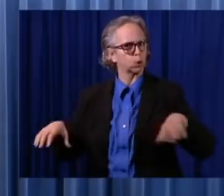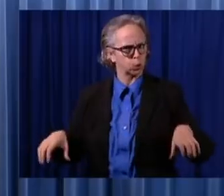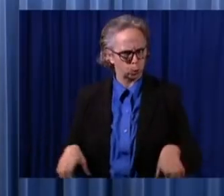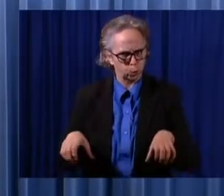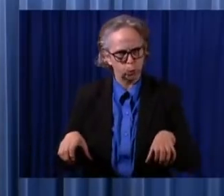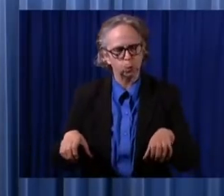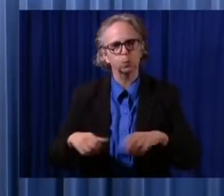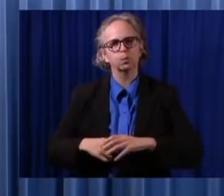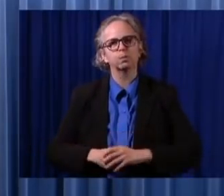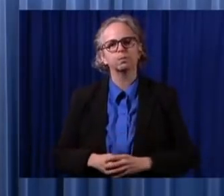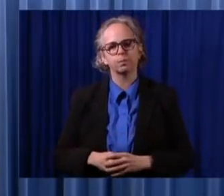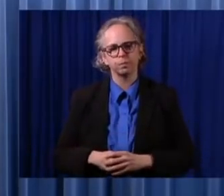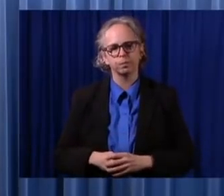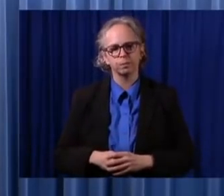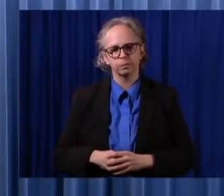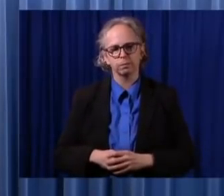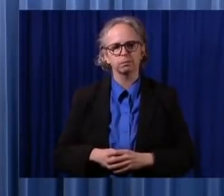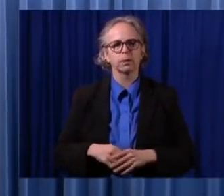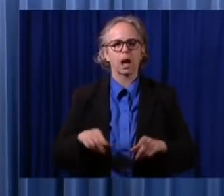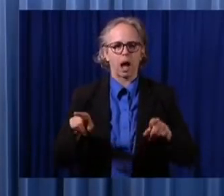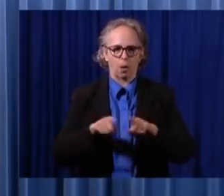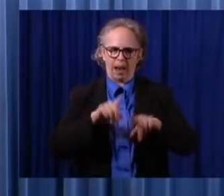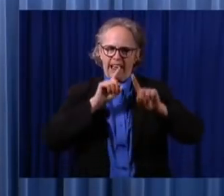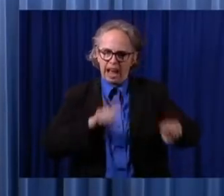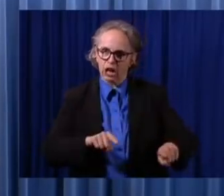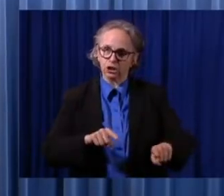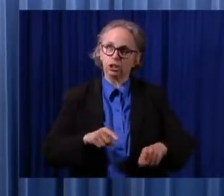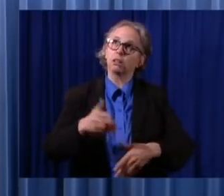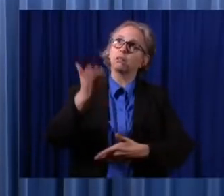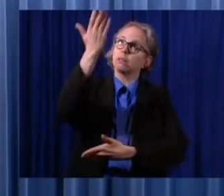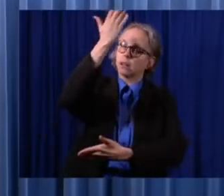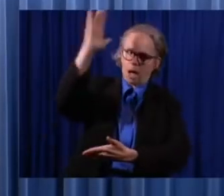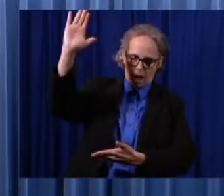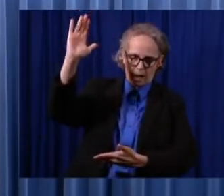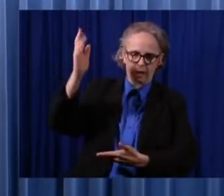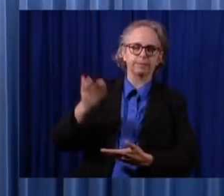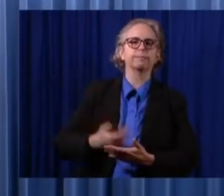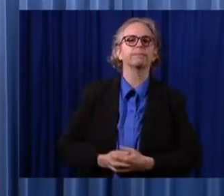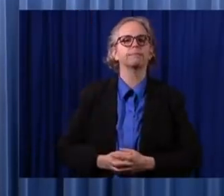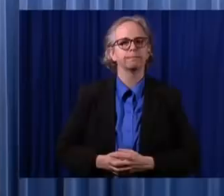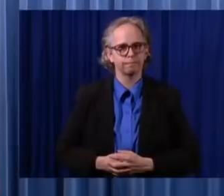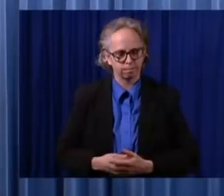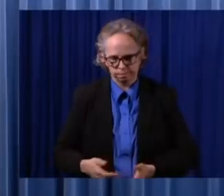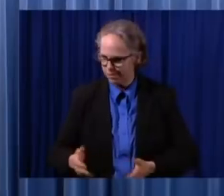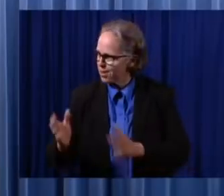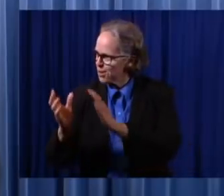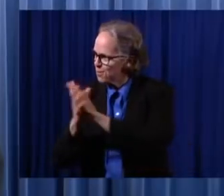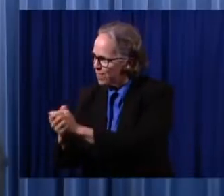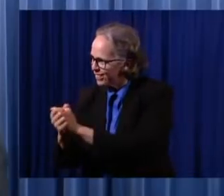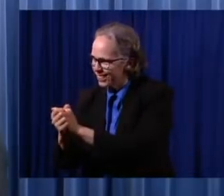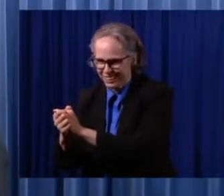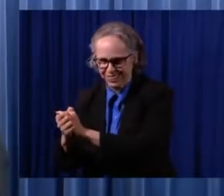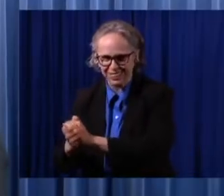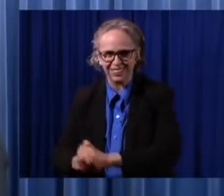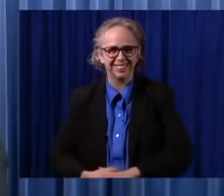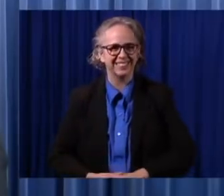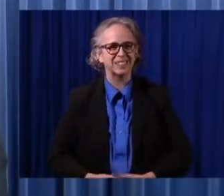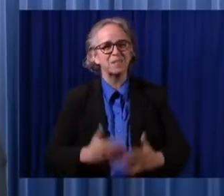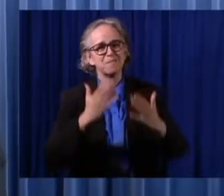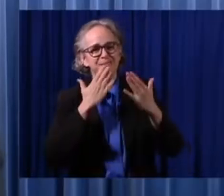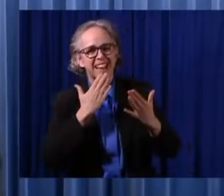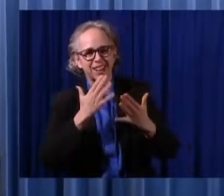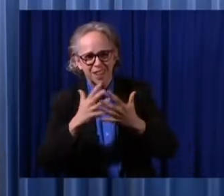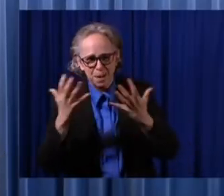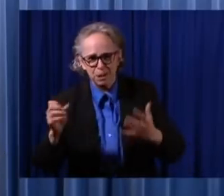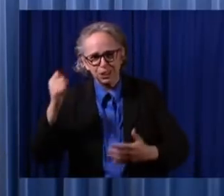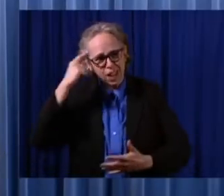shall answer unto God. as I shall answer unto God. Congratulations, Kevin. Thank you very much, Governor. I'm very humbled